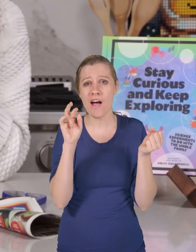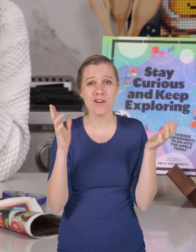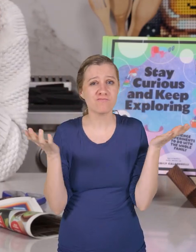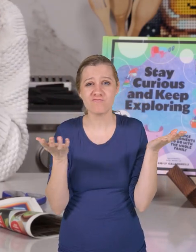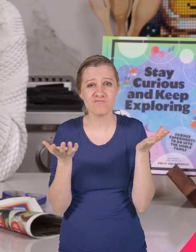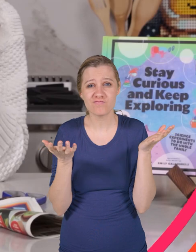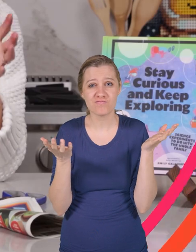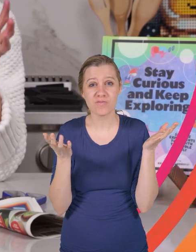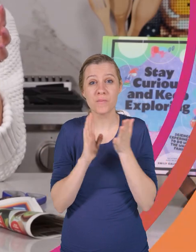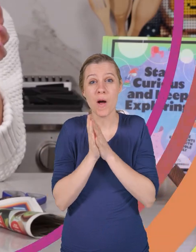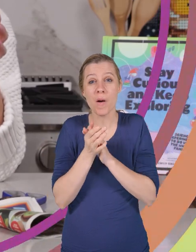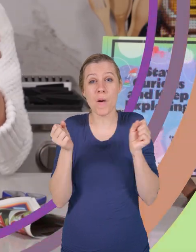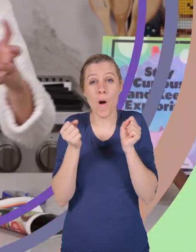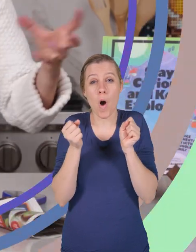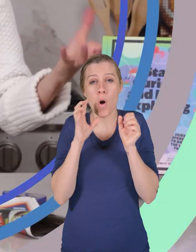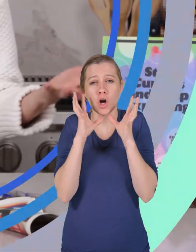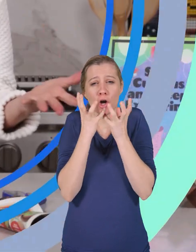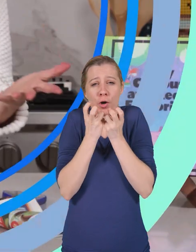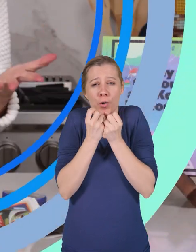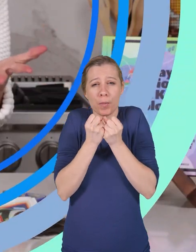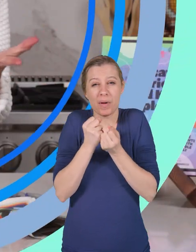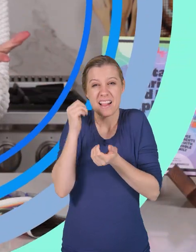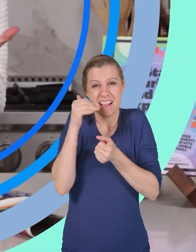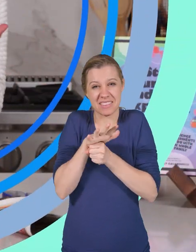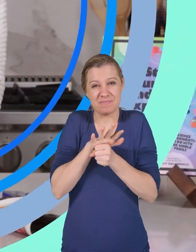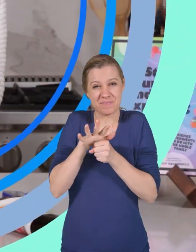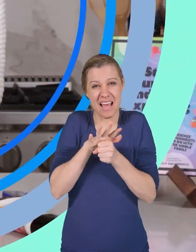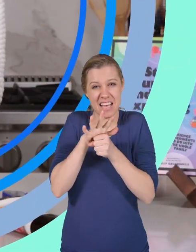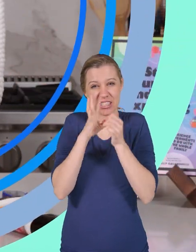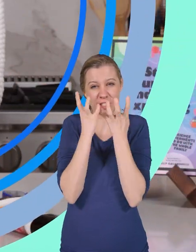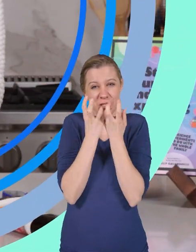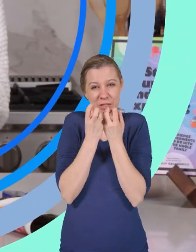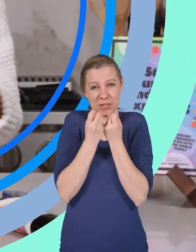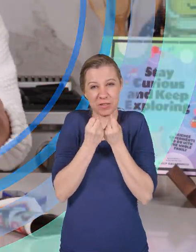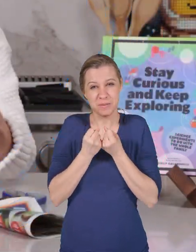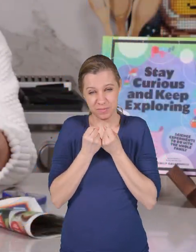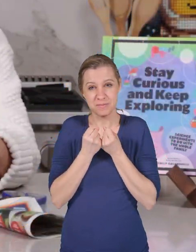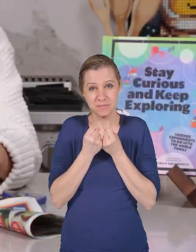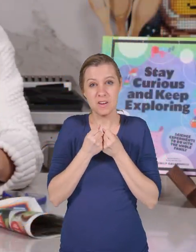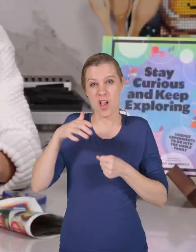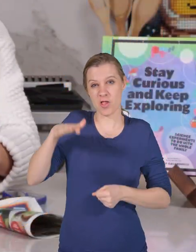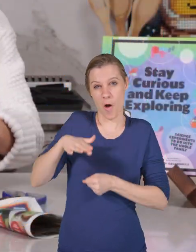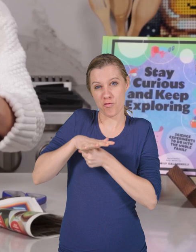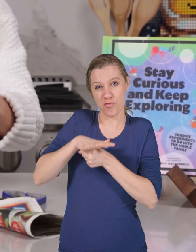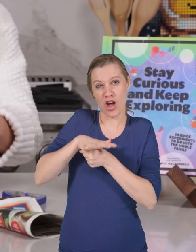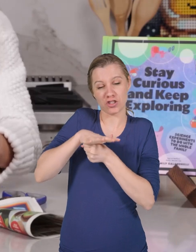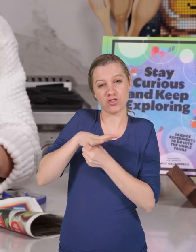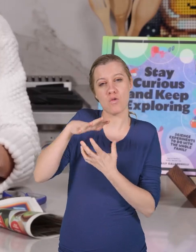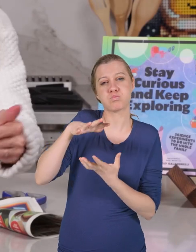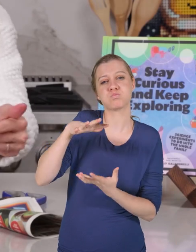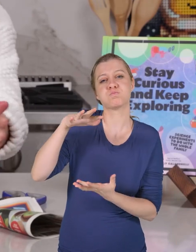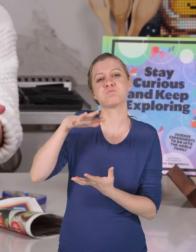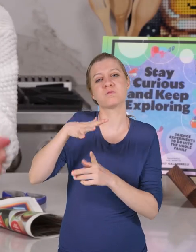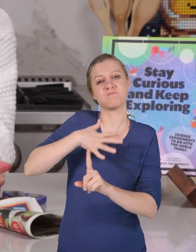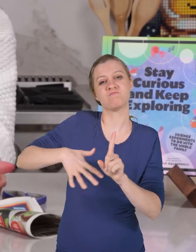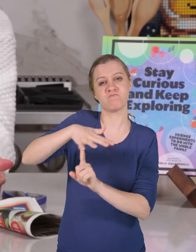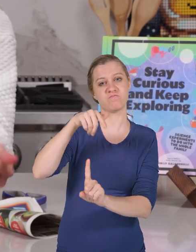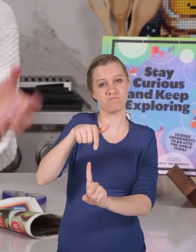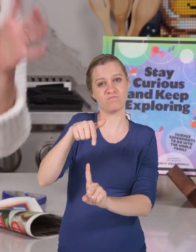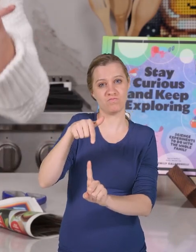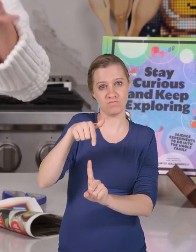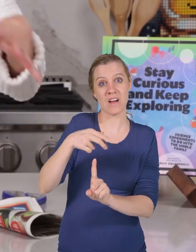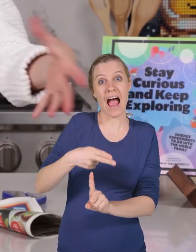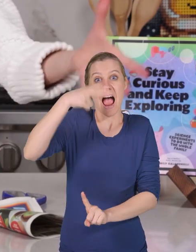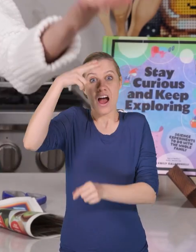about cold air? When air gets cold, it wants to take up less space. So we had a low pressure environment in